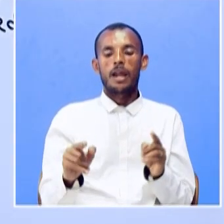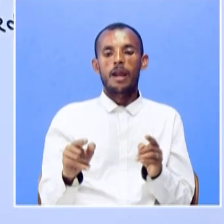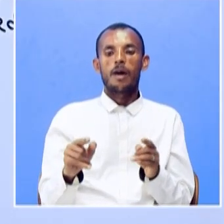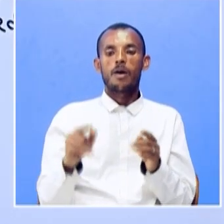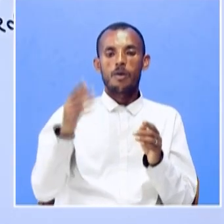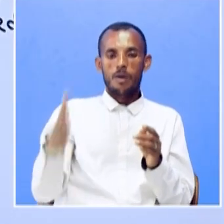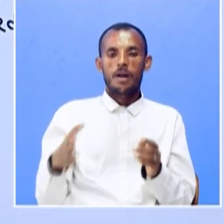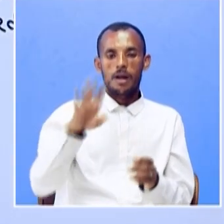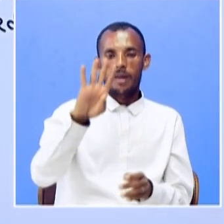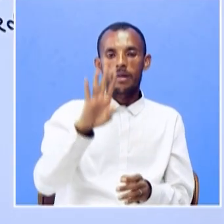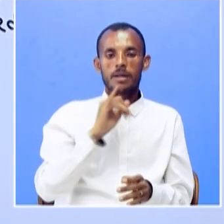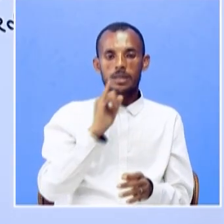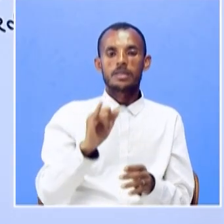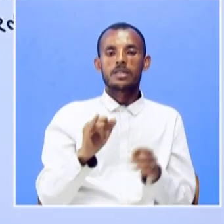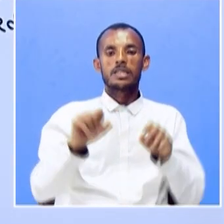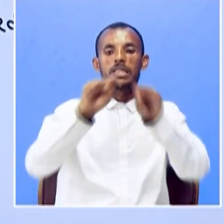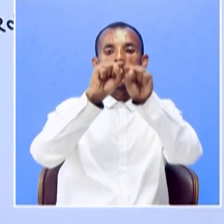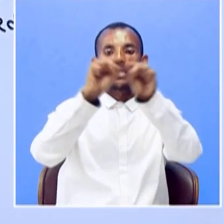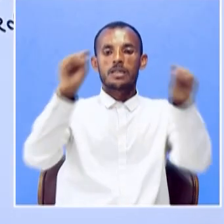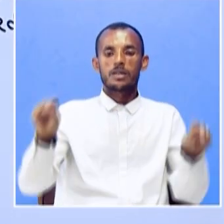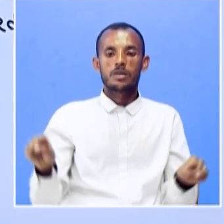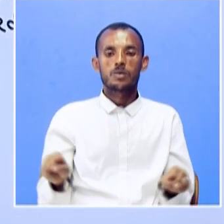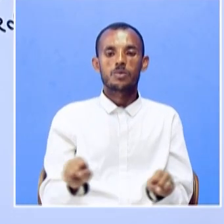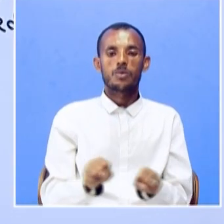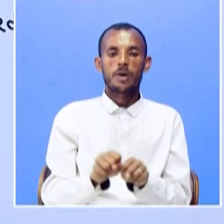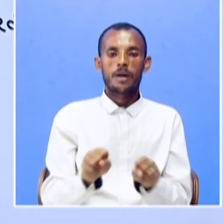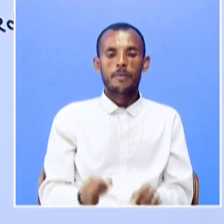parallelogram is square. Now we'll proceed to that.